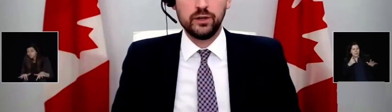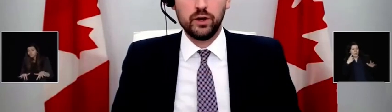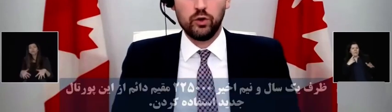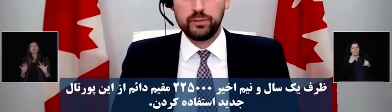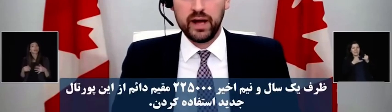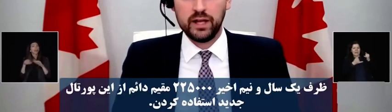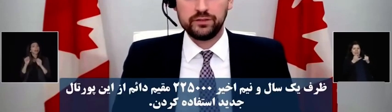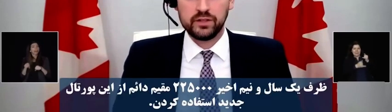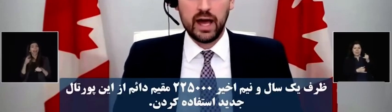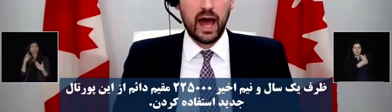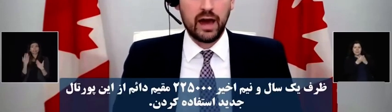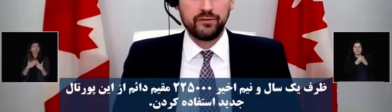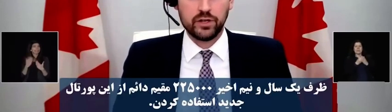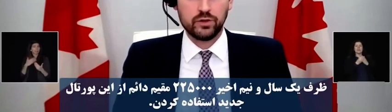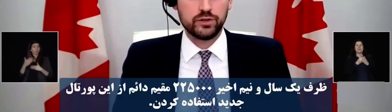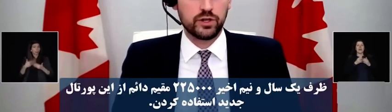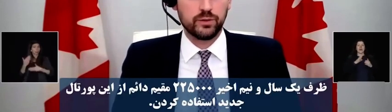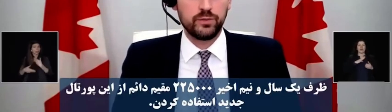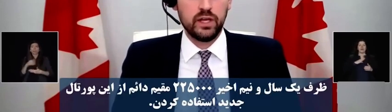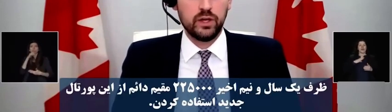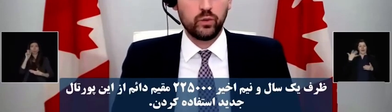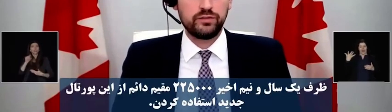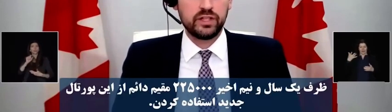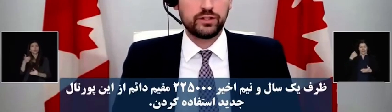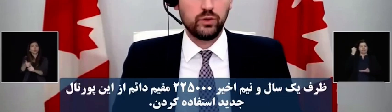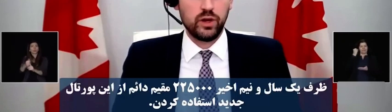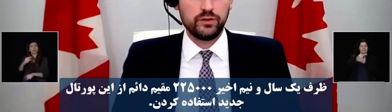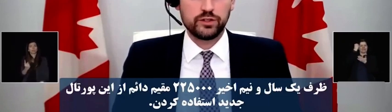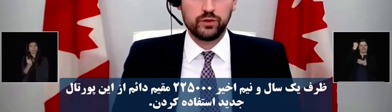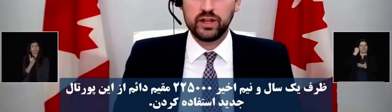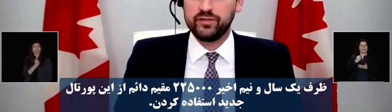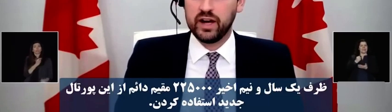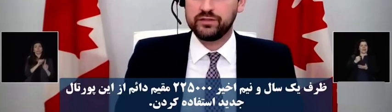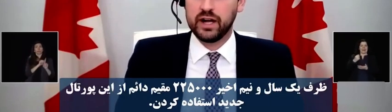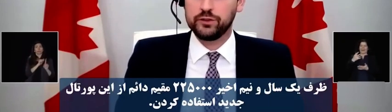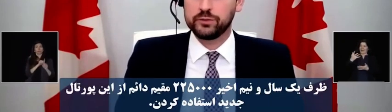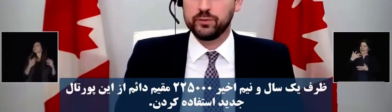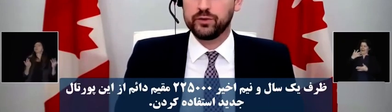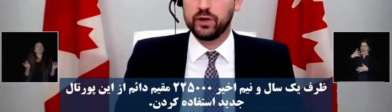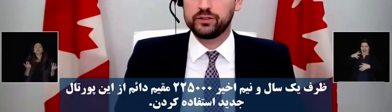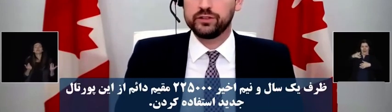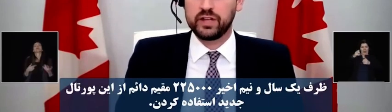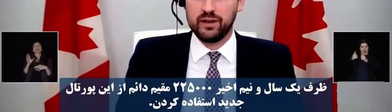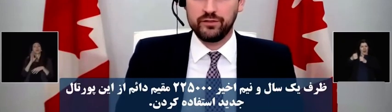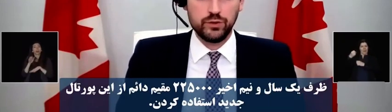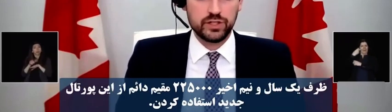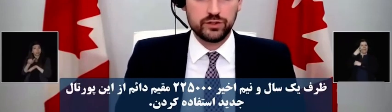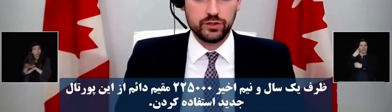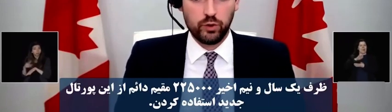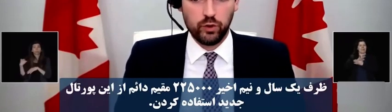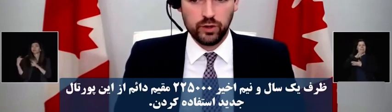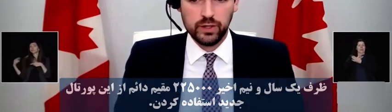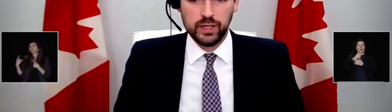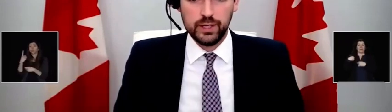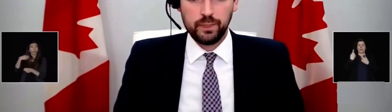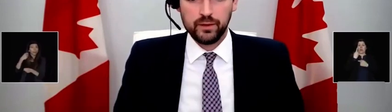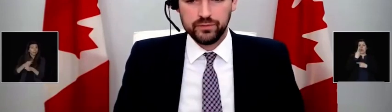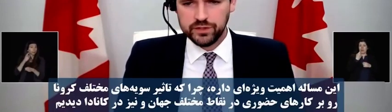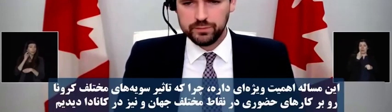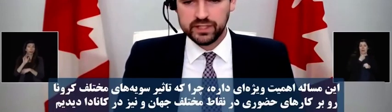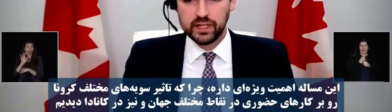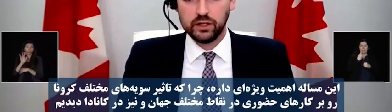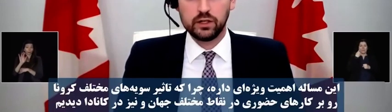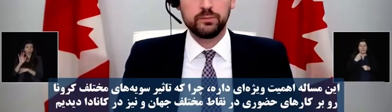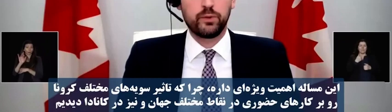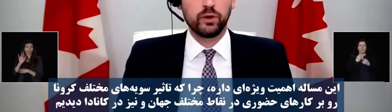interaction. Over the past half a year or so, we've seen 225,000 permanent residents have used this new portal.